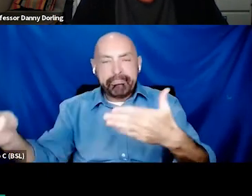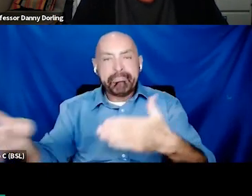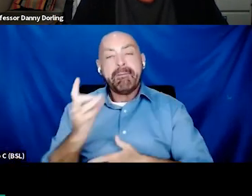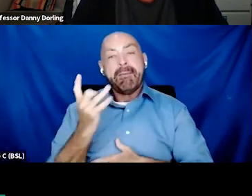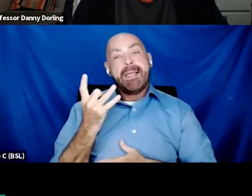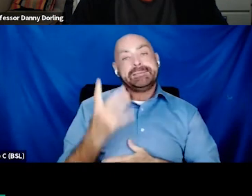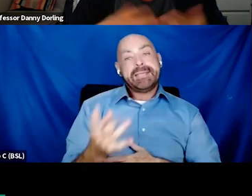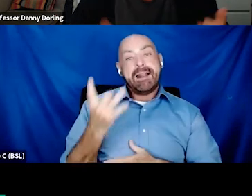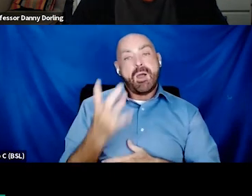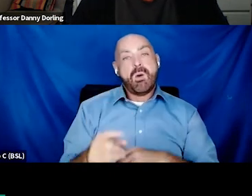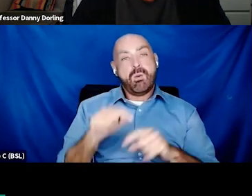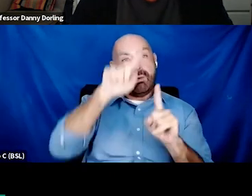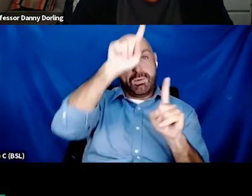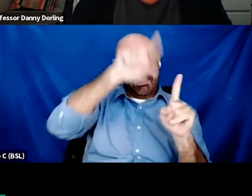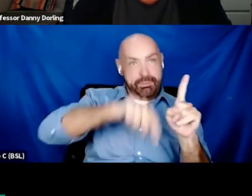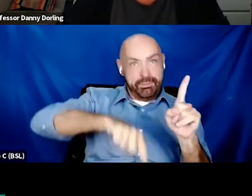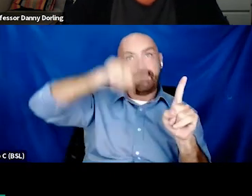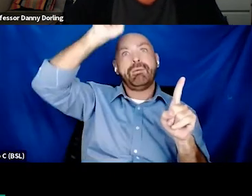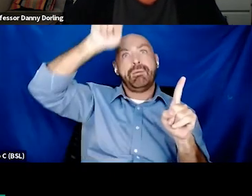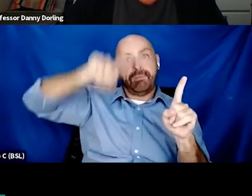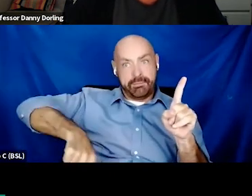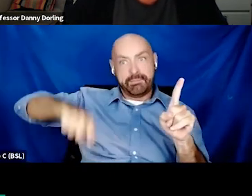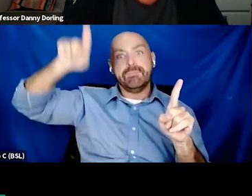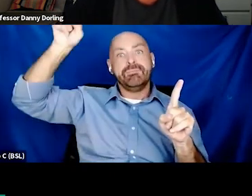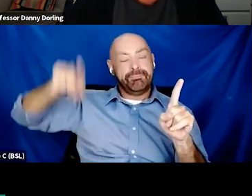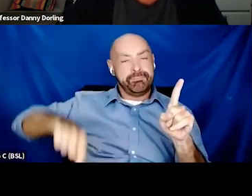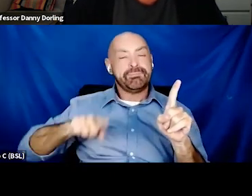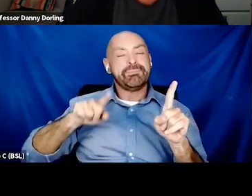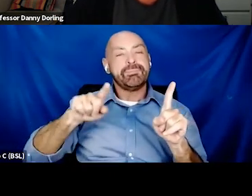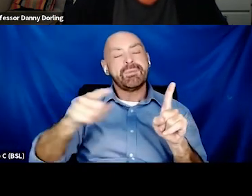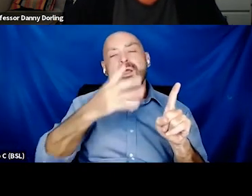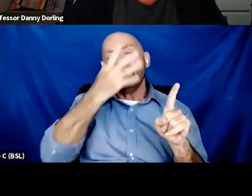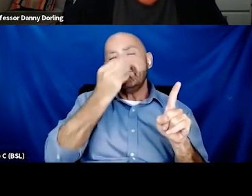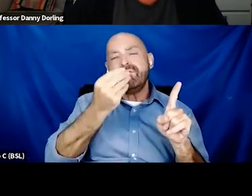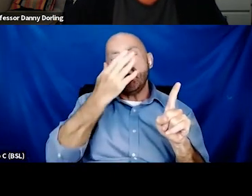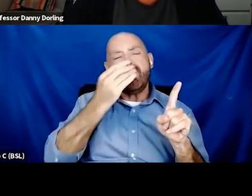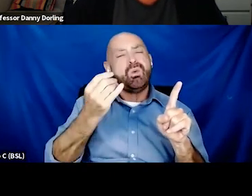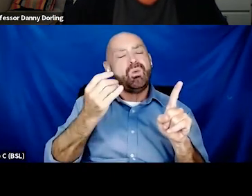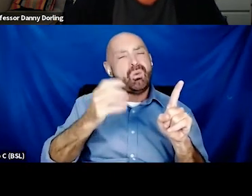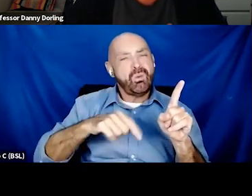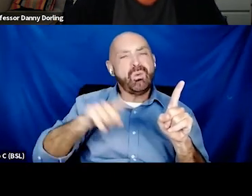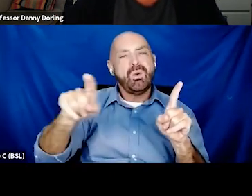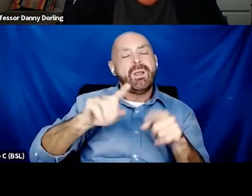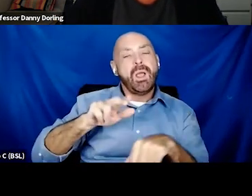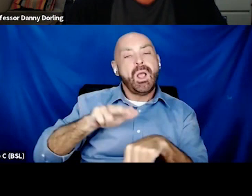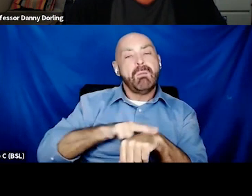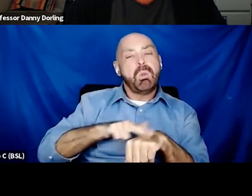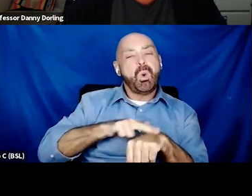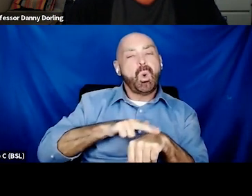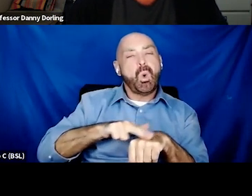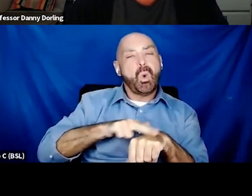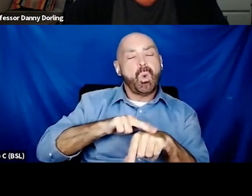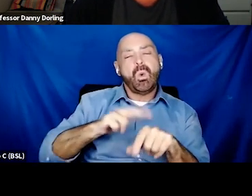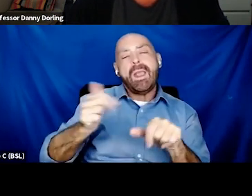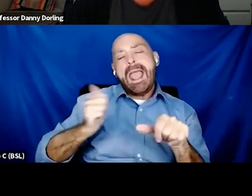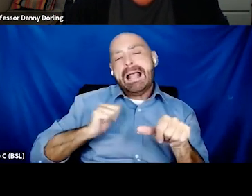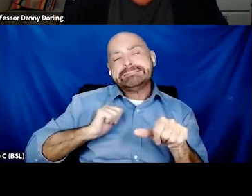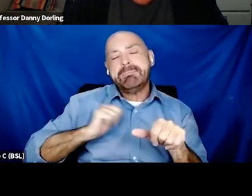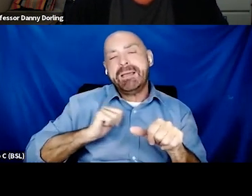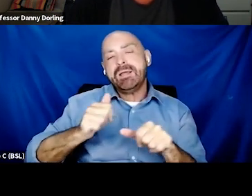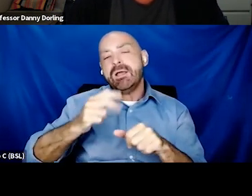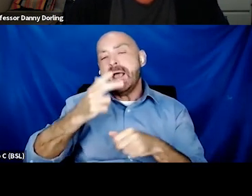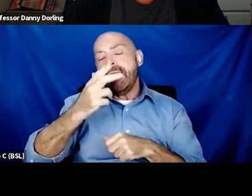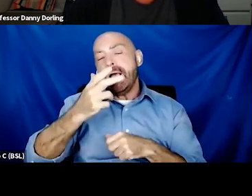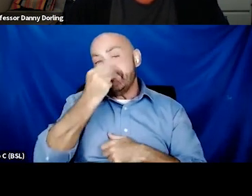when consultations for diseases like flu appear to be high, and the blue line is when their estimate of flu deaths, because we didn't test that